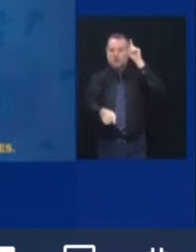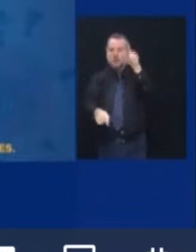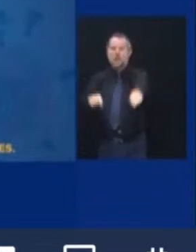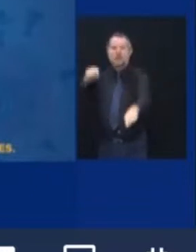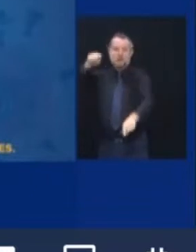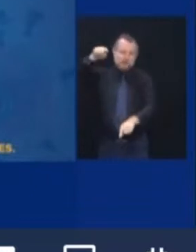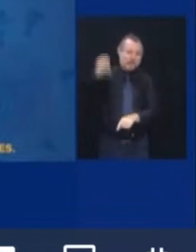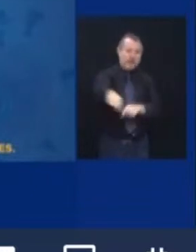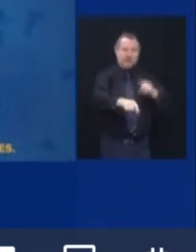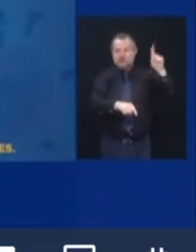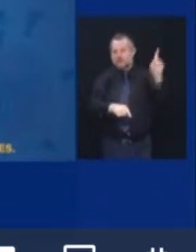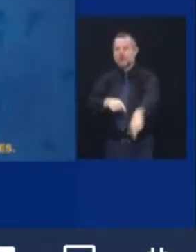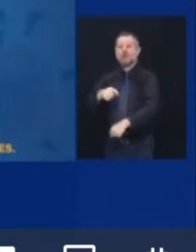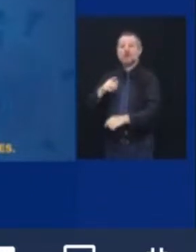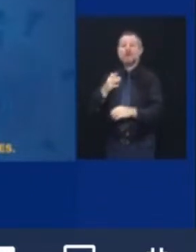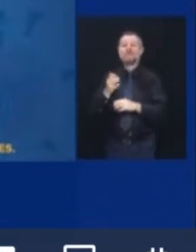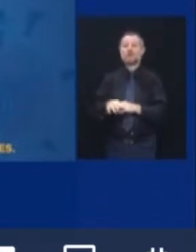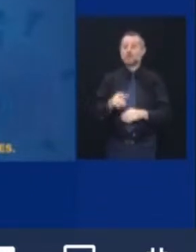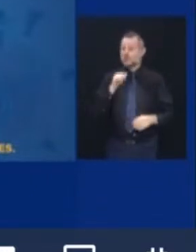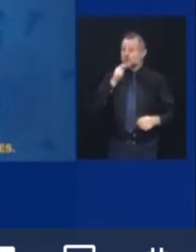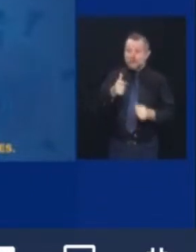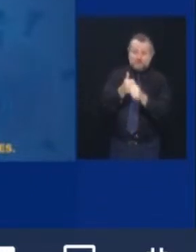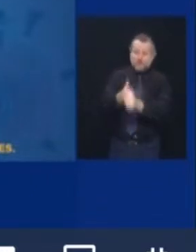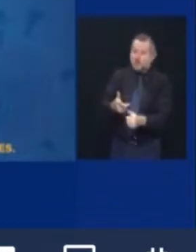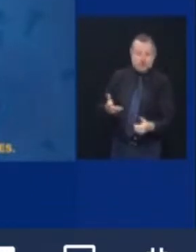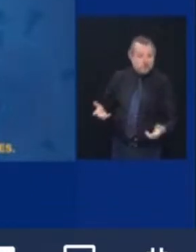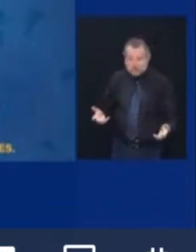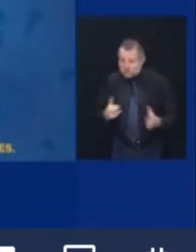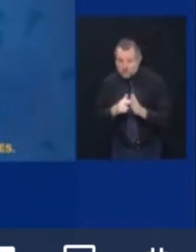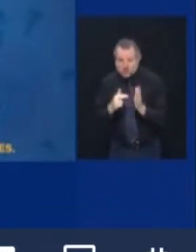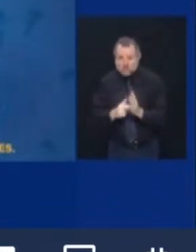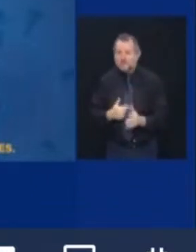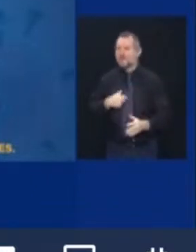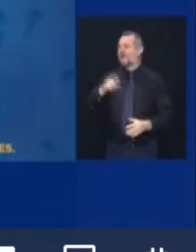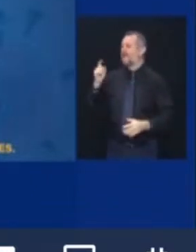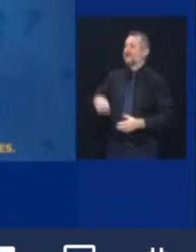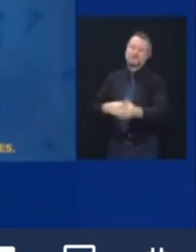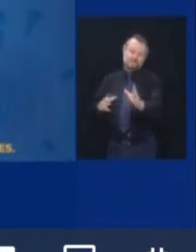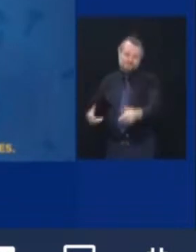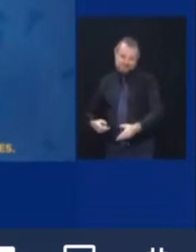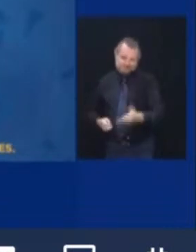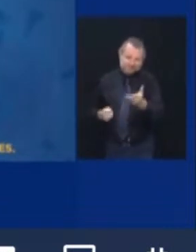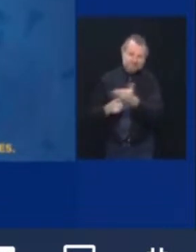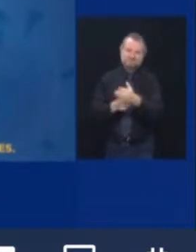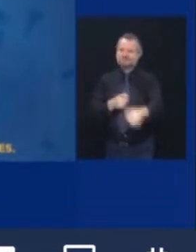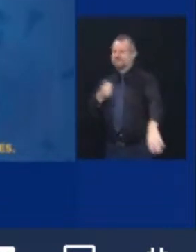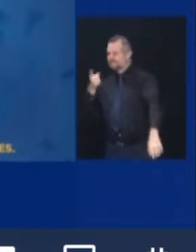Enforcement, if you don't do it, then you're going to have a fine. If you don't do it,